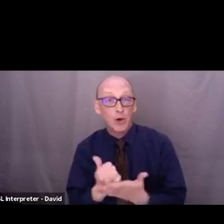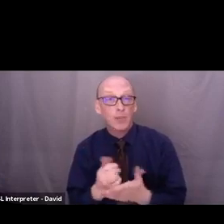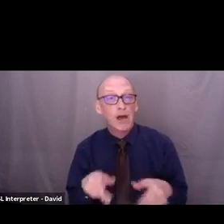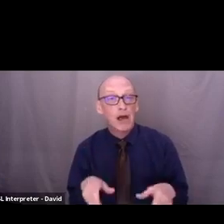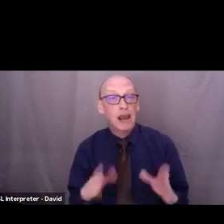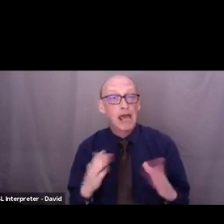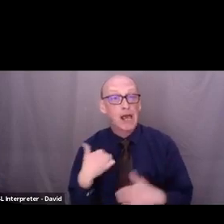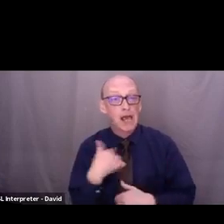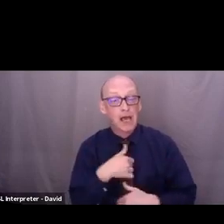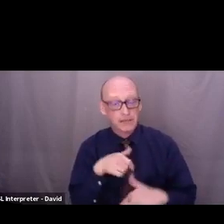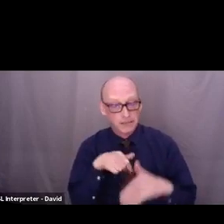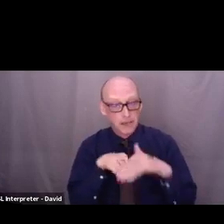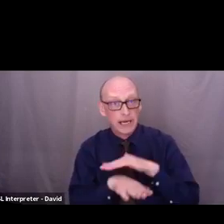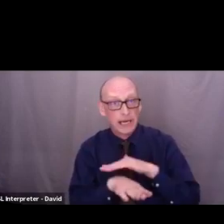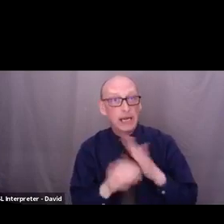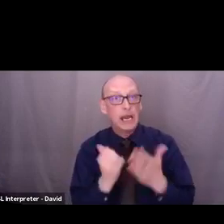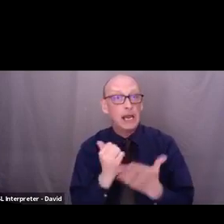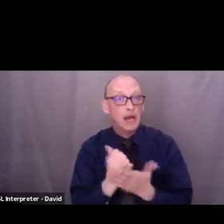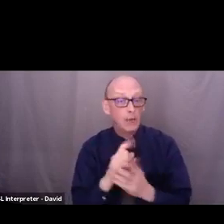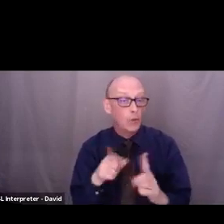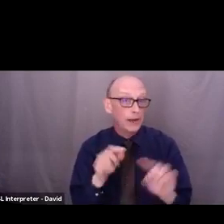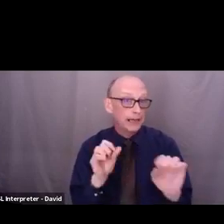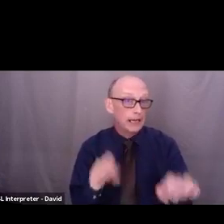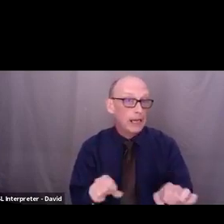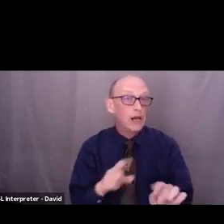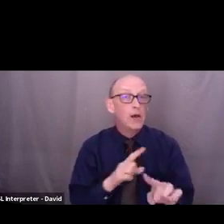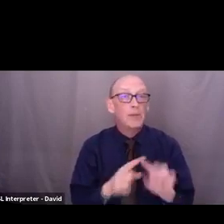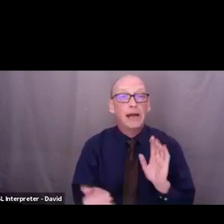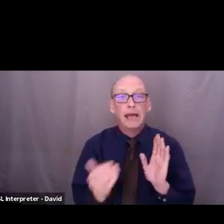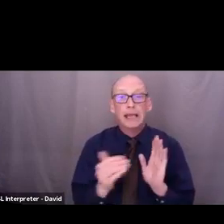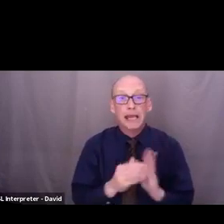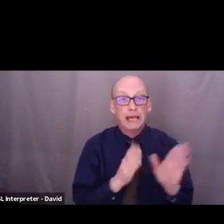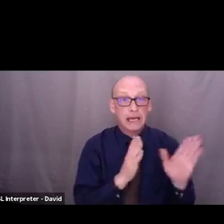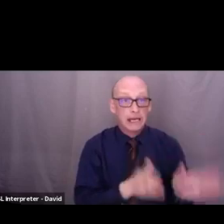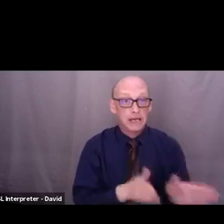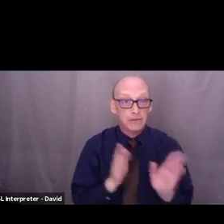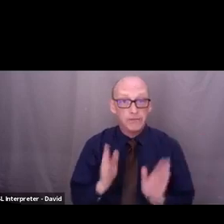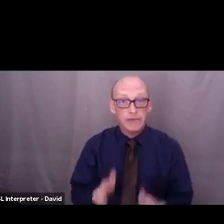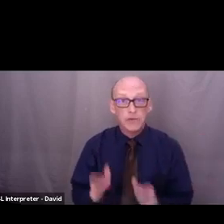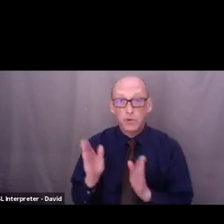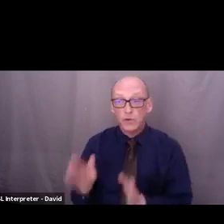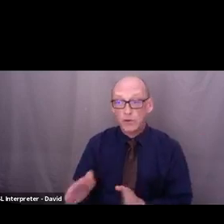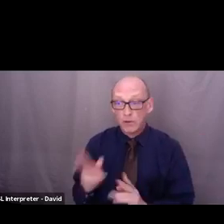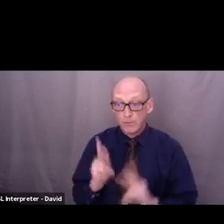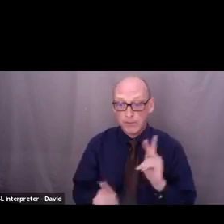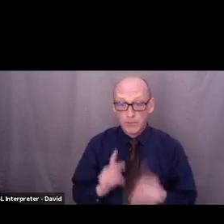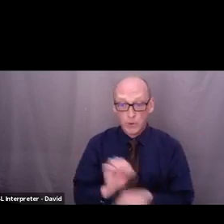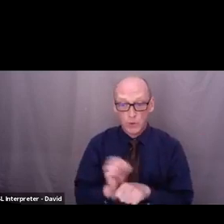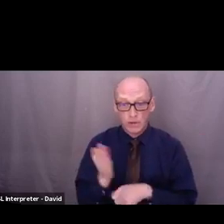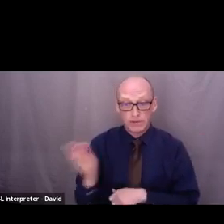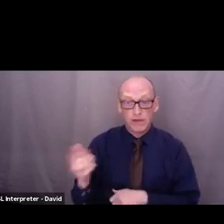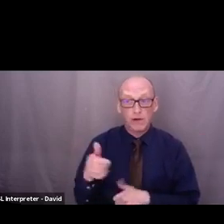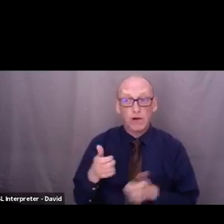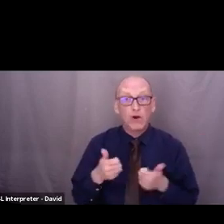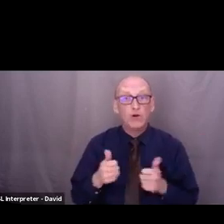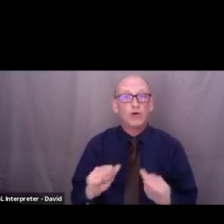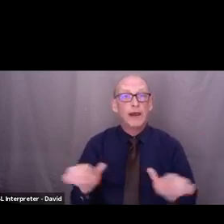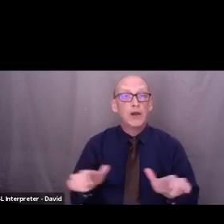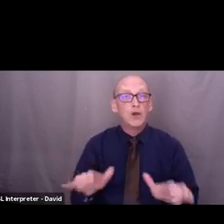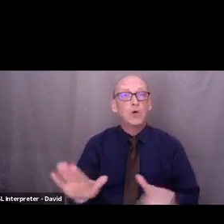help where needed. But again, these individuals, you need to understand, they're doing the best they can with the position they're